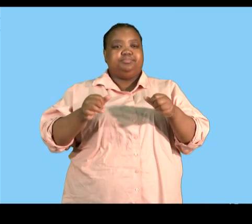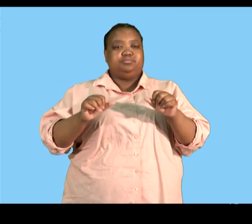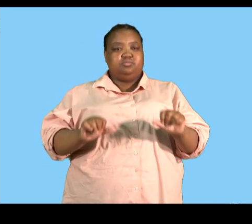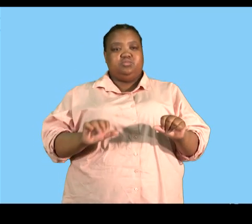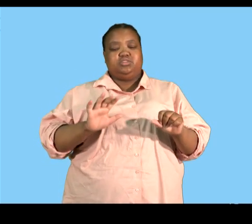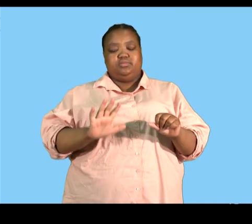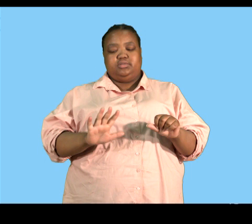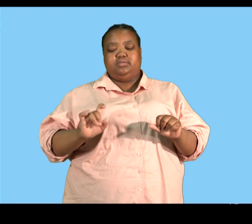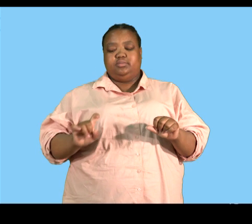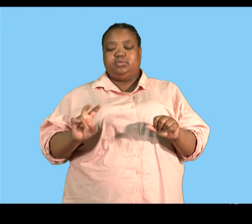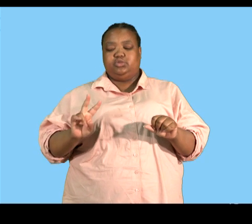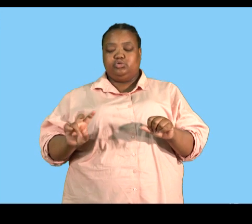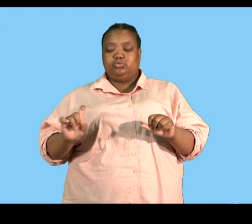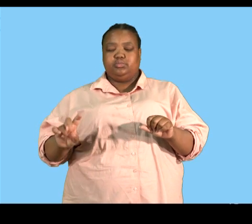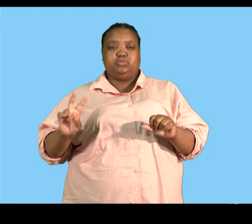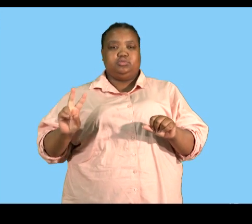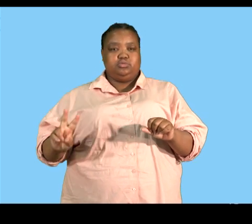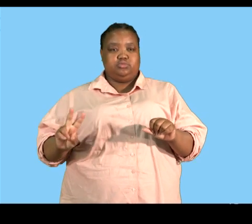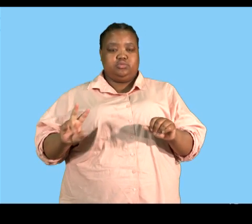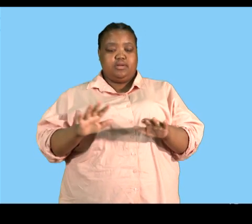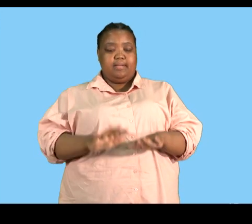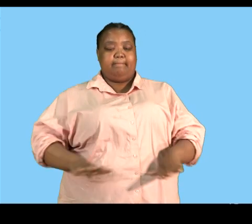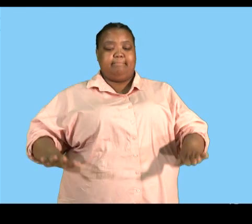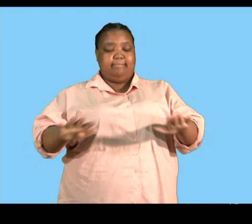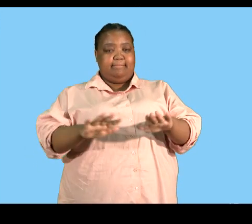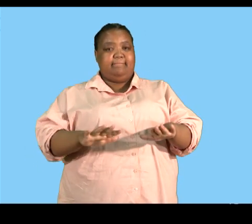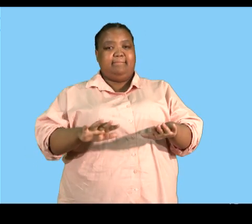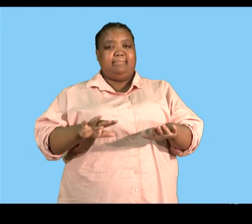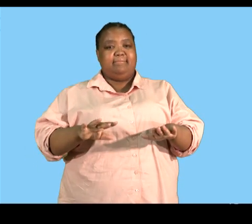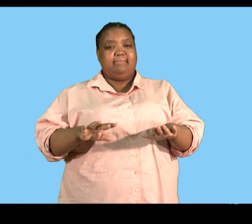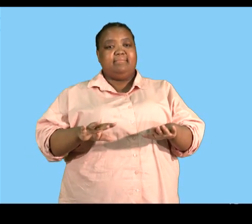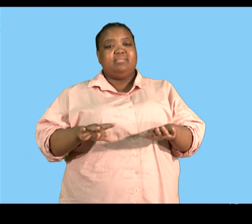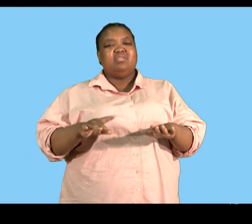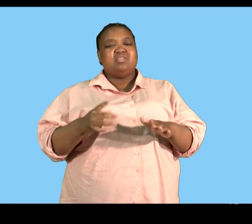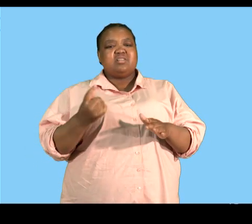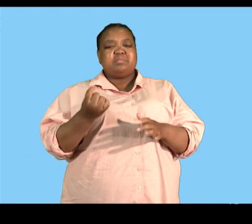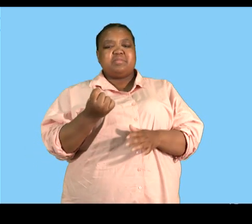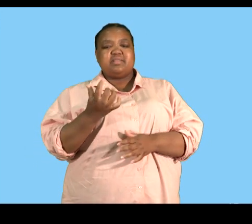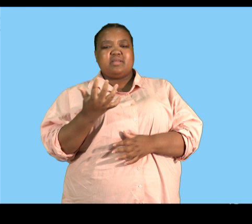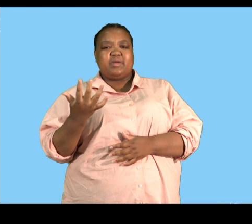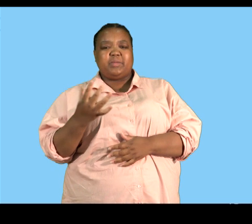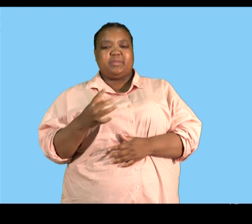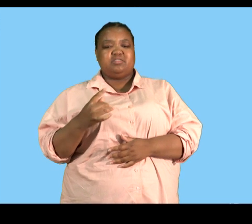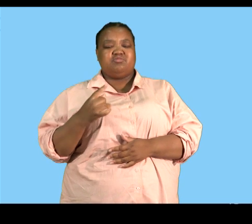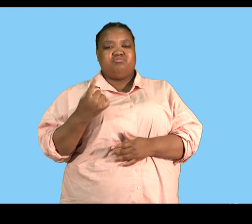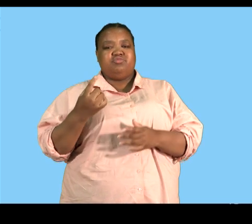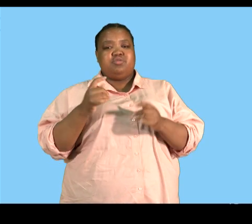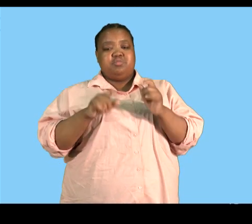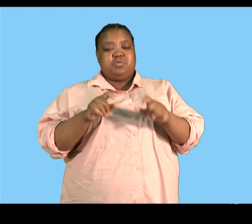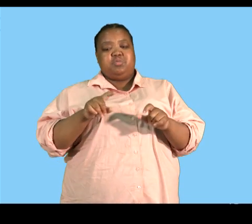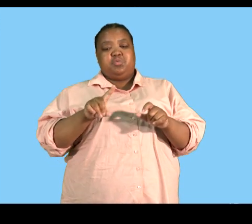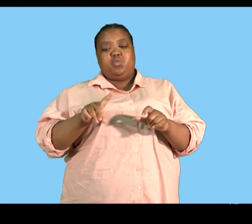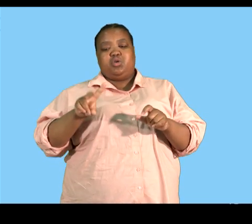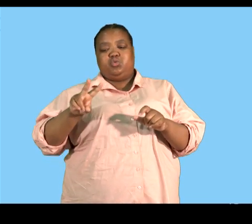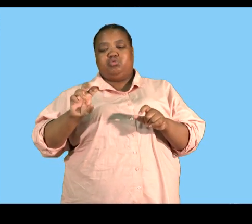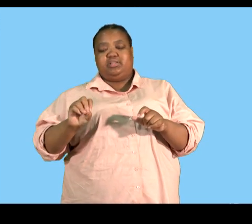5.2.2, calculate the cost of the venue for 120 guests. So the cost of the